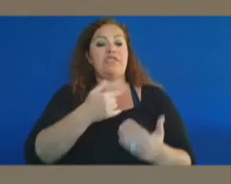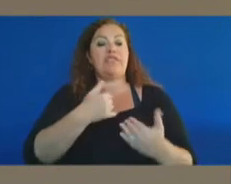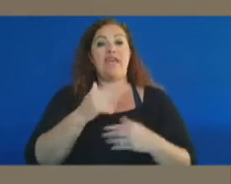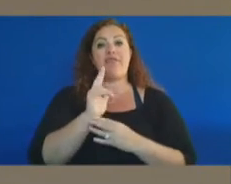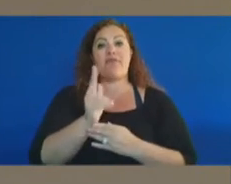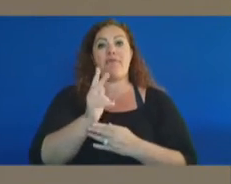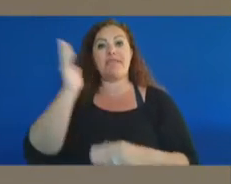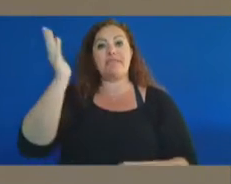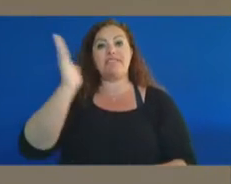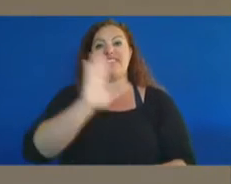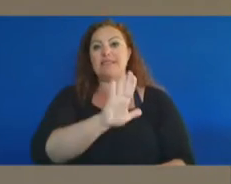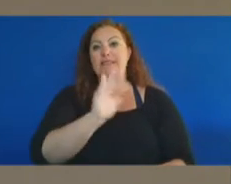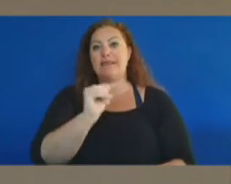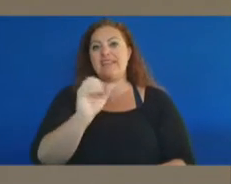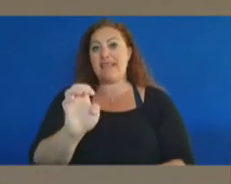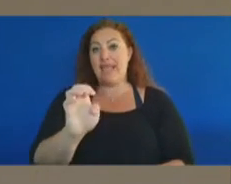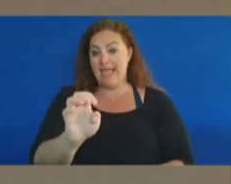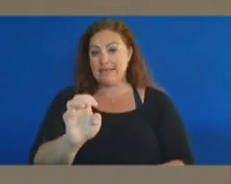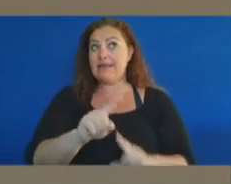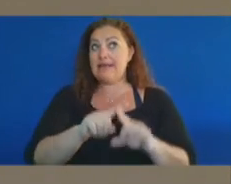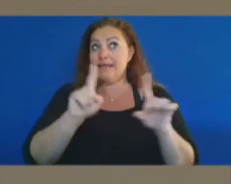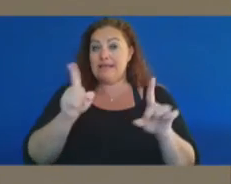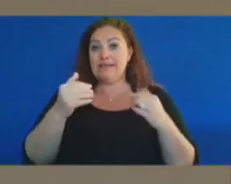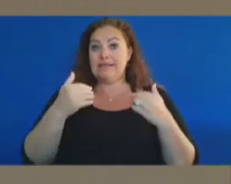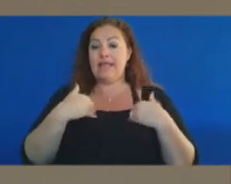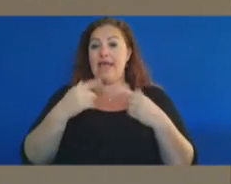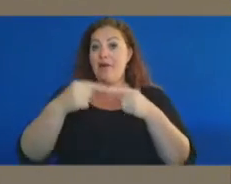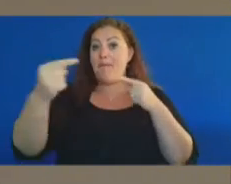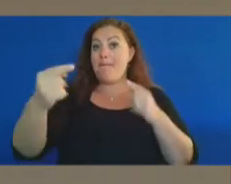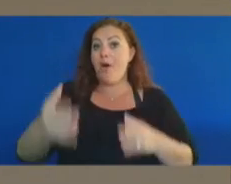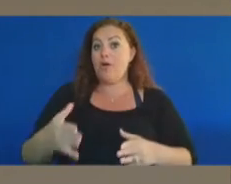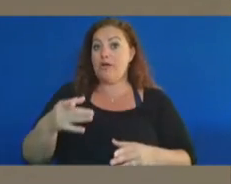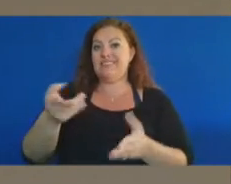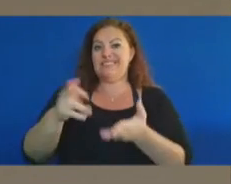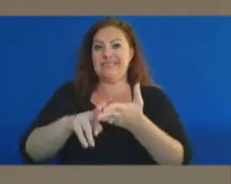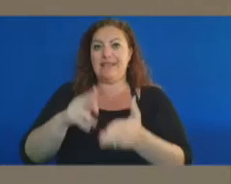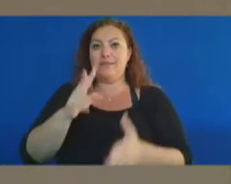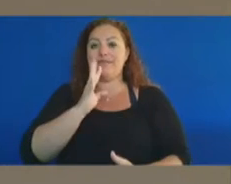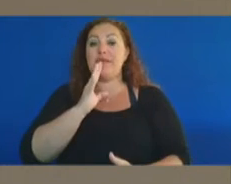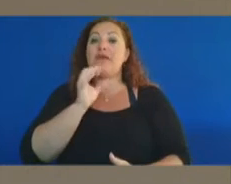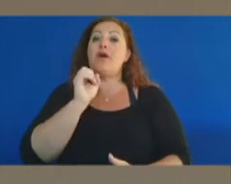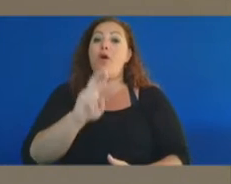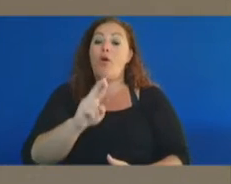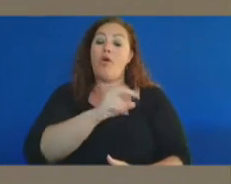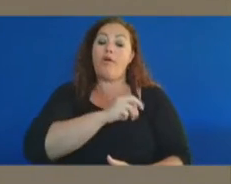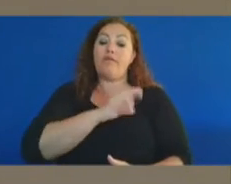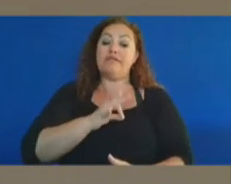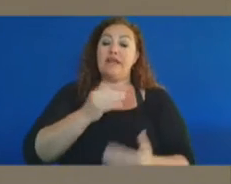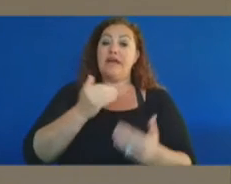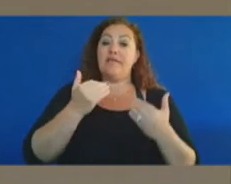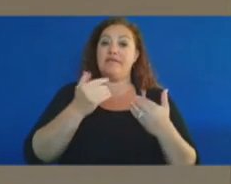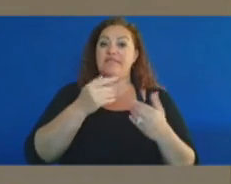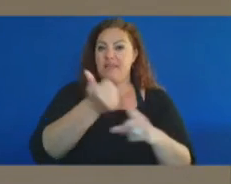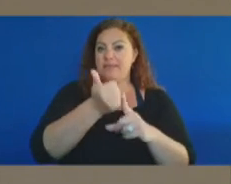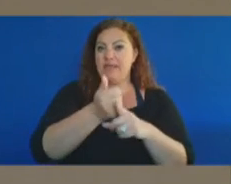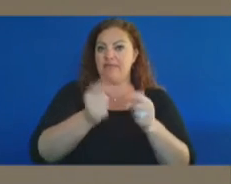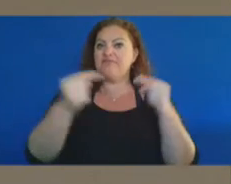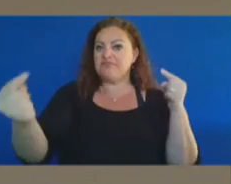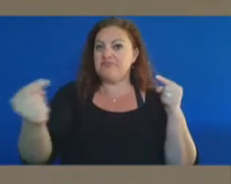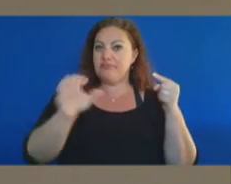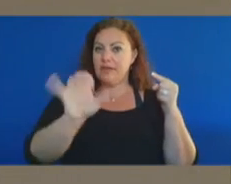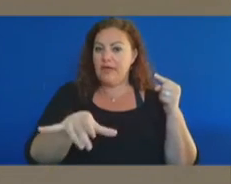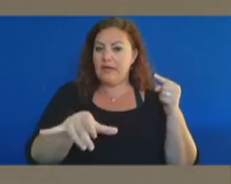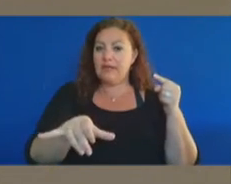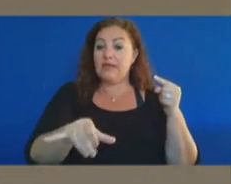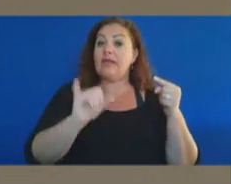the case unless their are opponents signed up to speak or if the staff has oppos is in opposition to it in